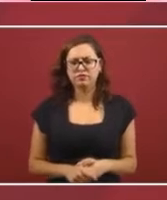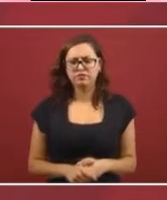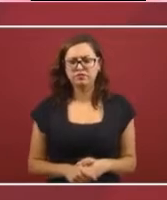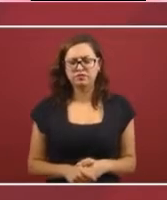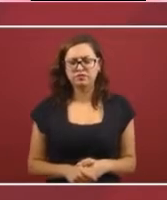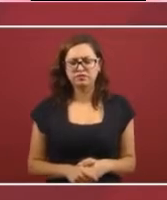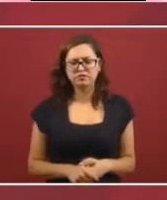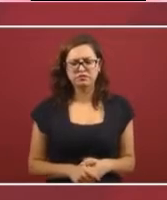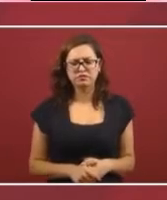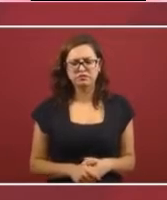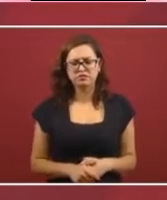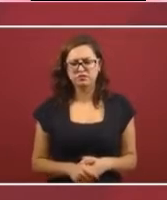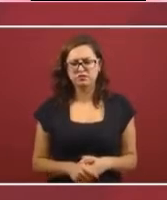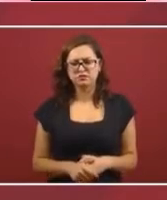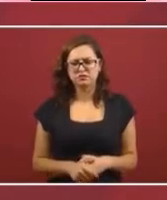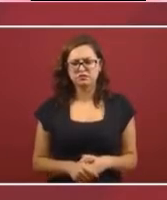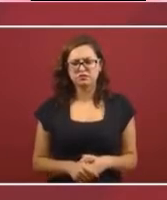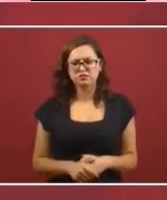Jesús Yade